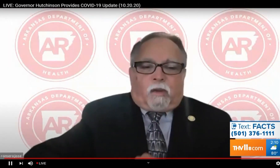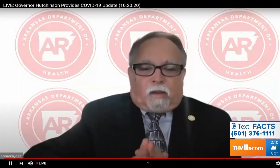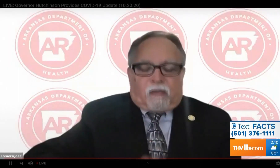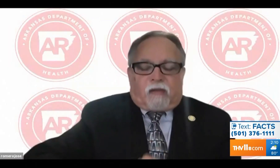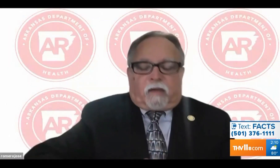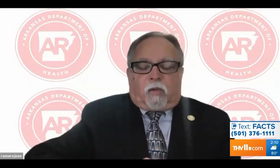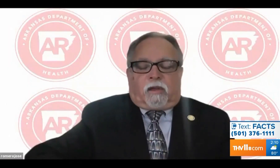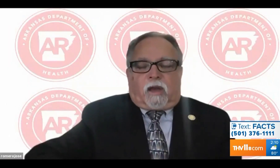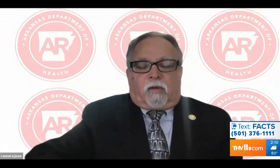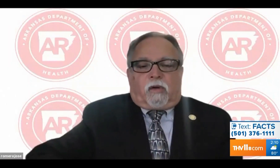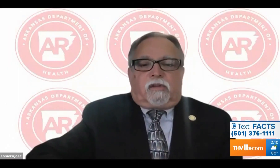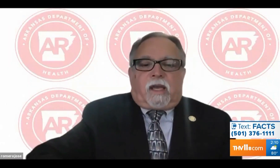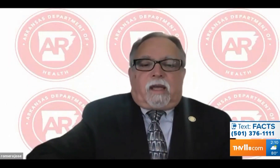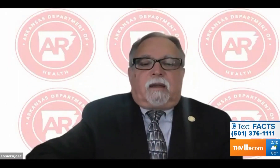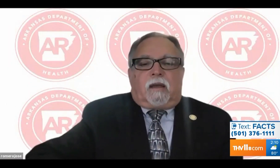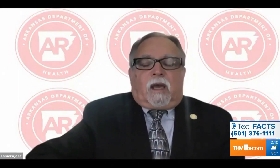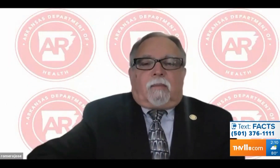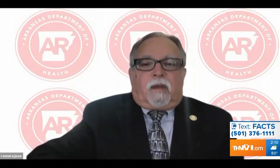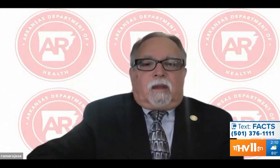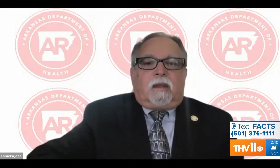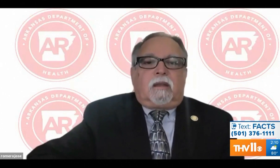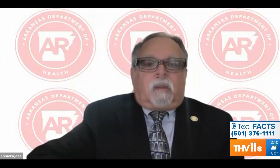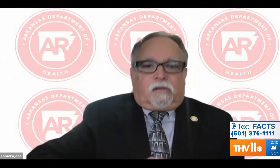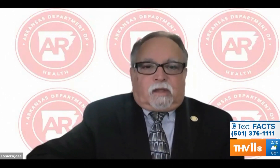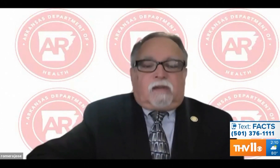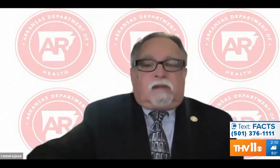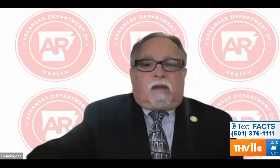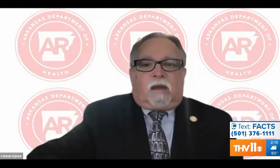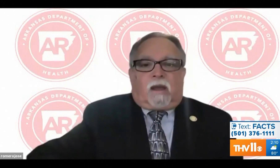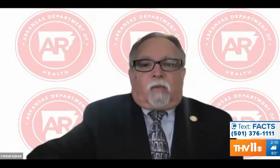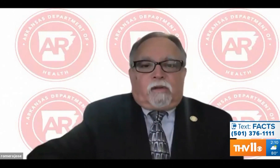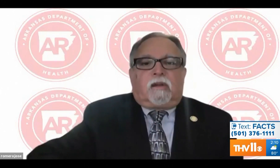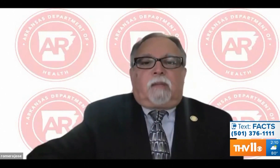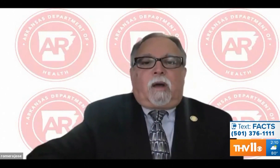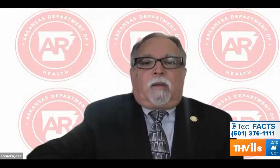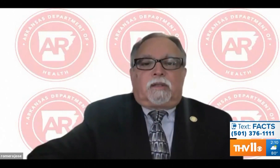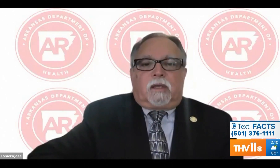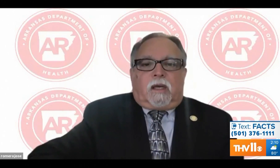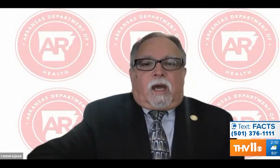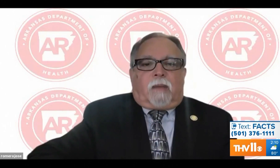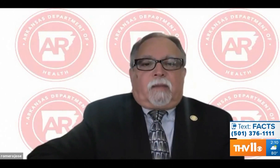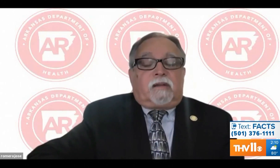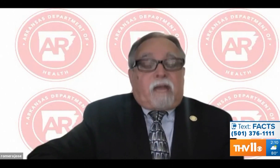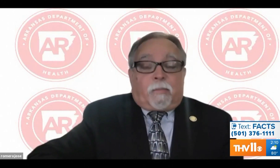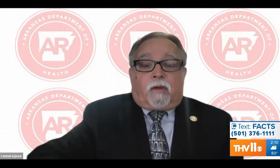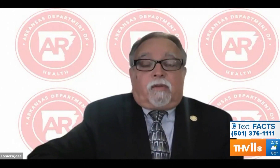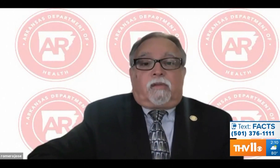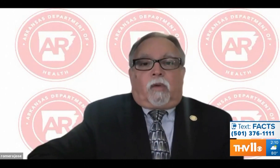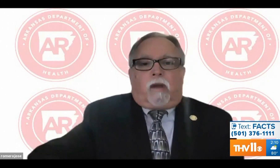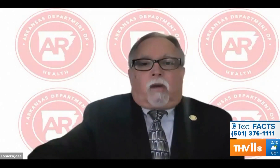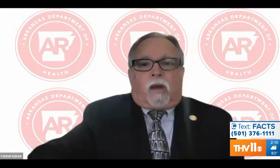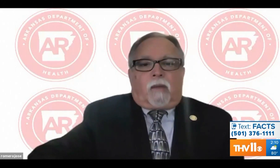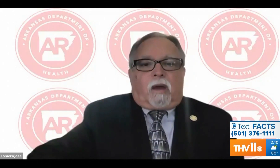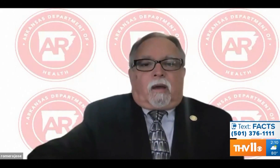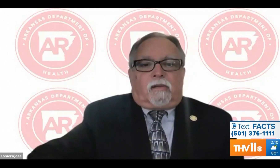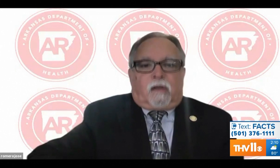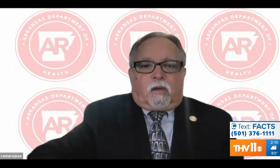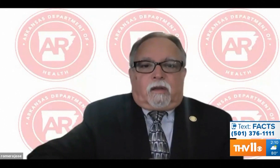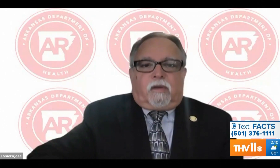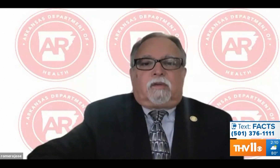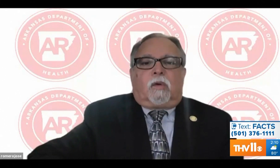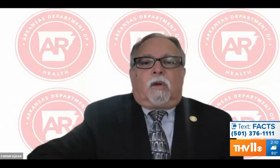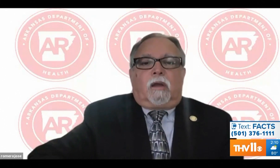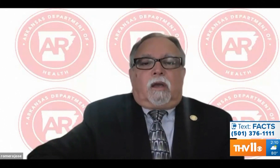echo exactly what the governor has said. The CDC recently published an example of this where a